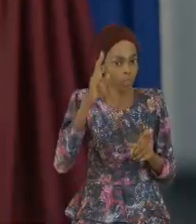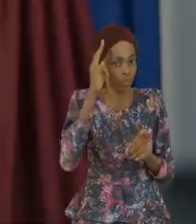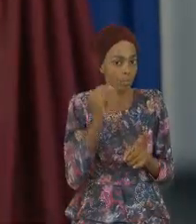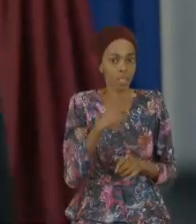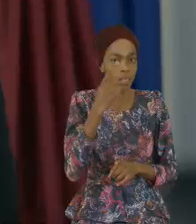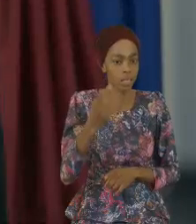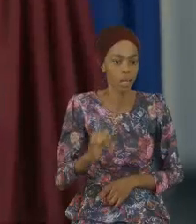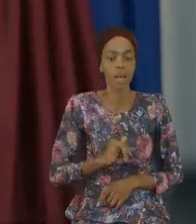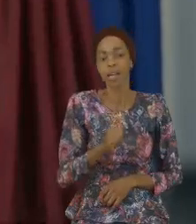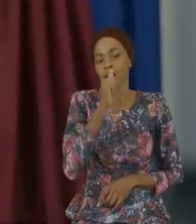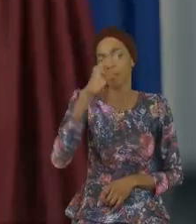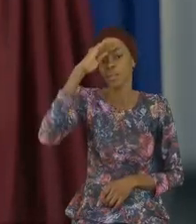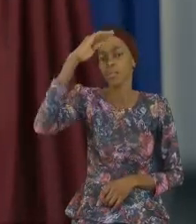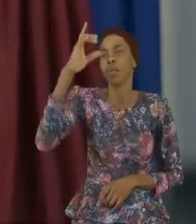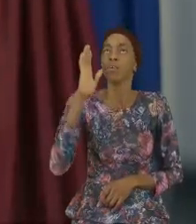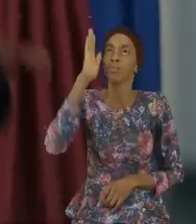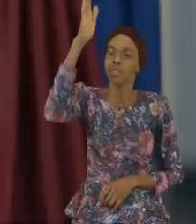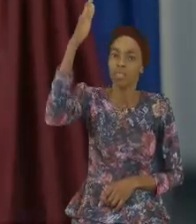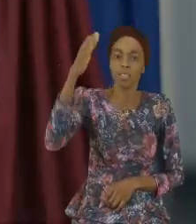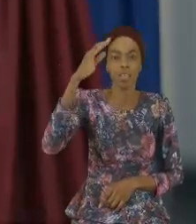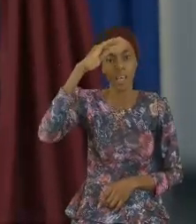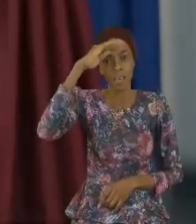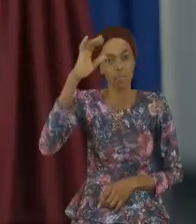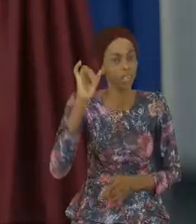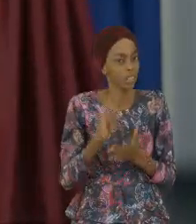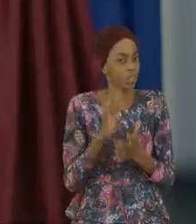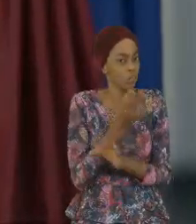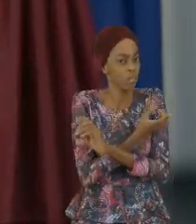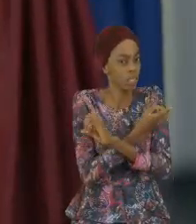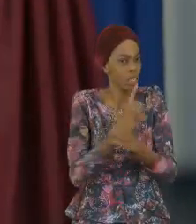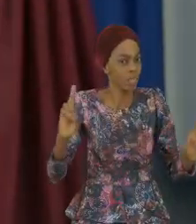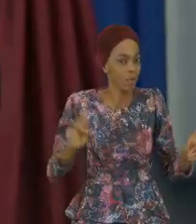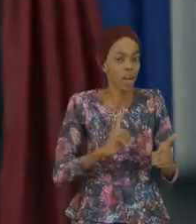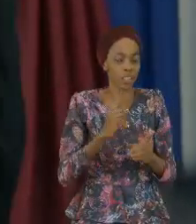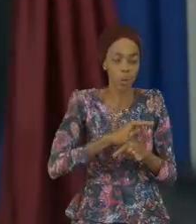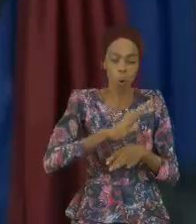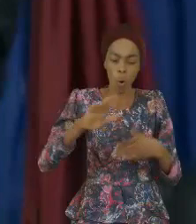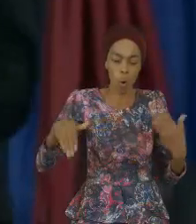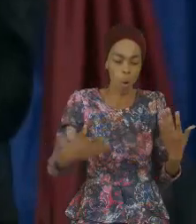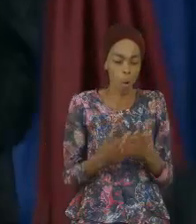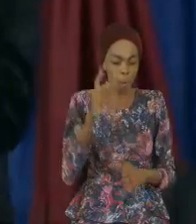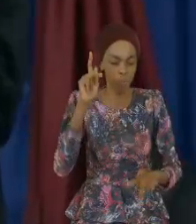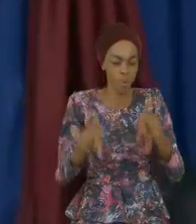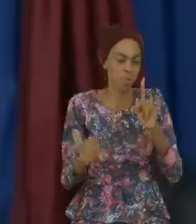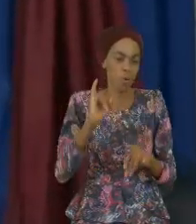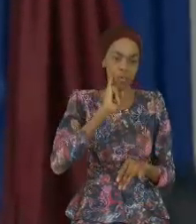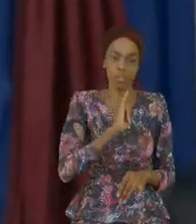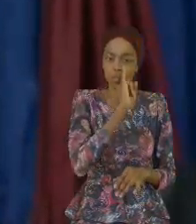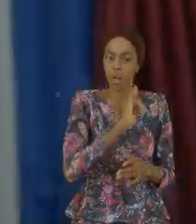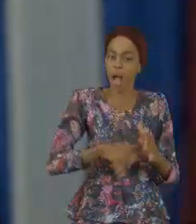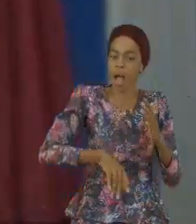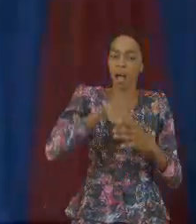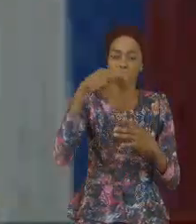of destiny, for a man who is going to deliver the whole of the nation of Israel out of